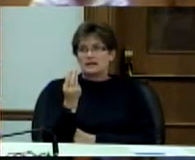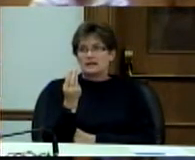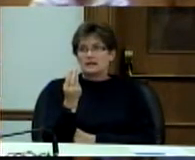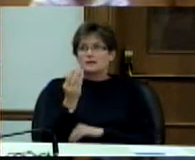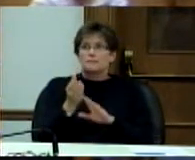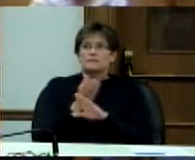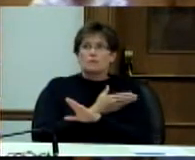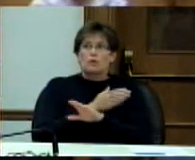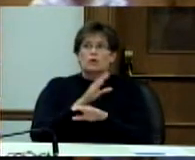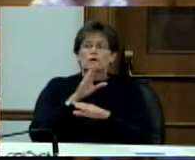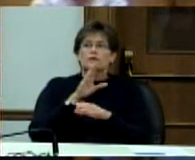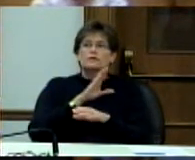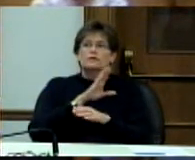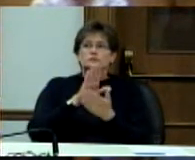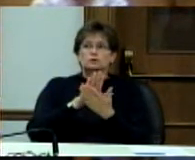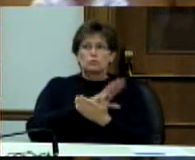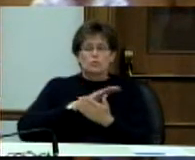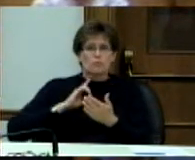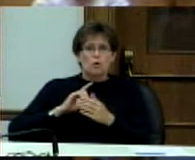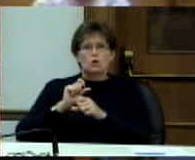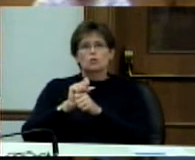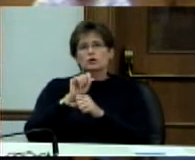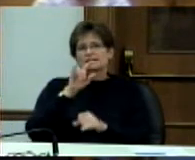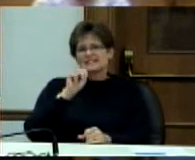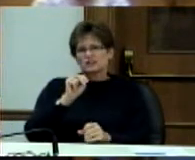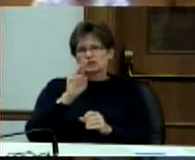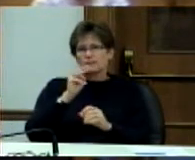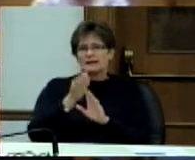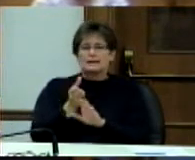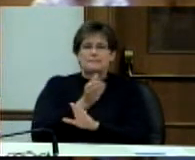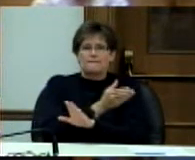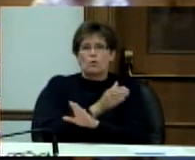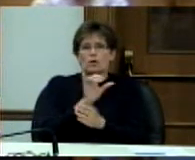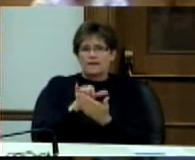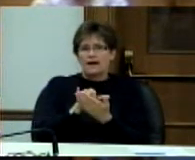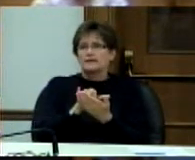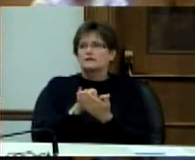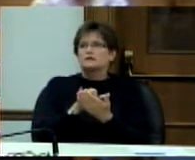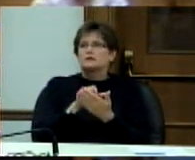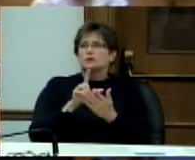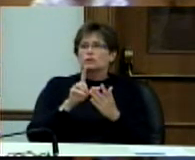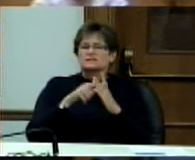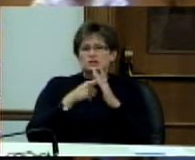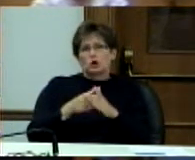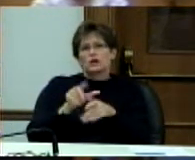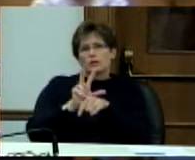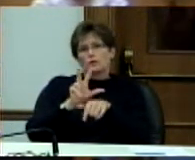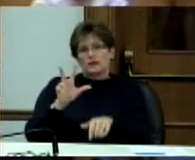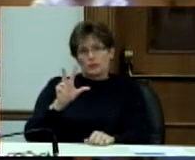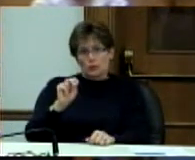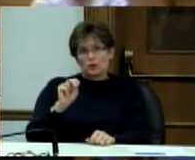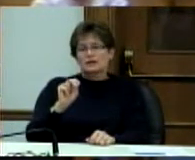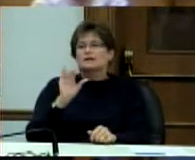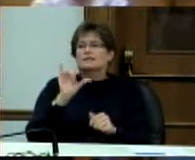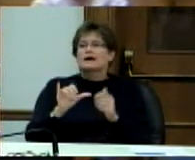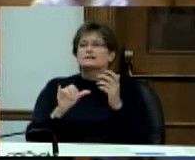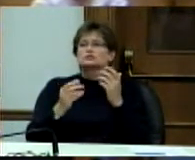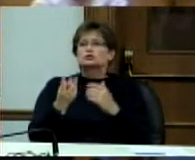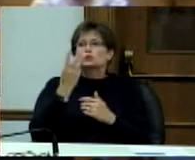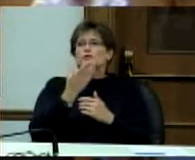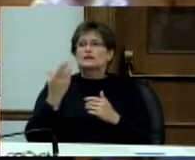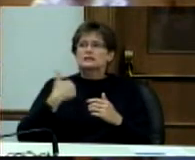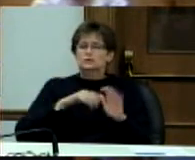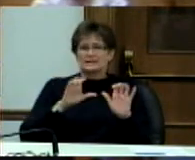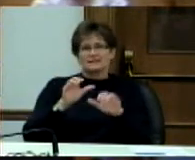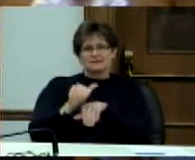Monday prior to the board work session, that Monday prior to, and it will start at 3:30. And so that is